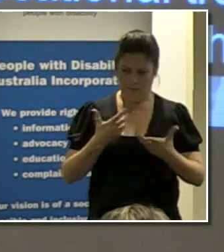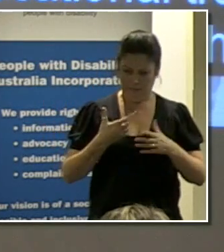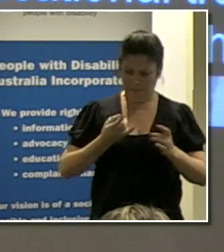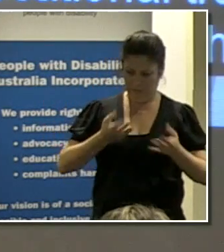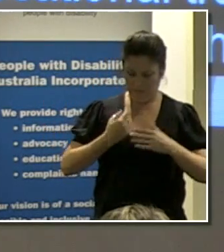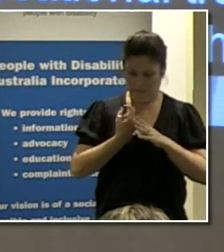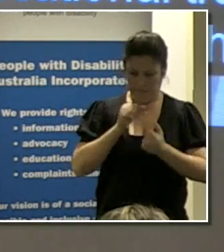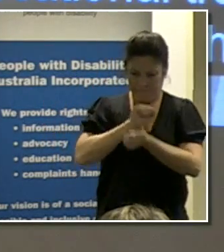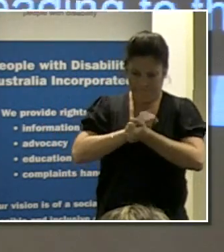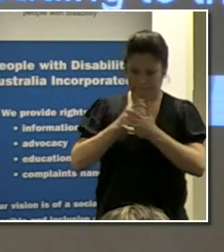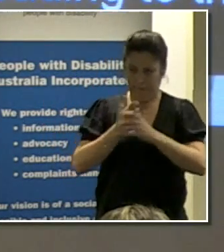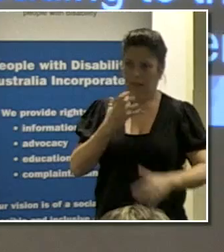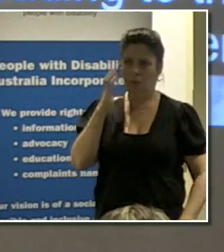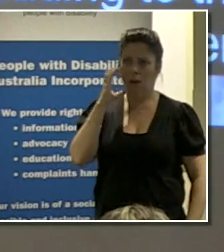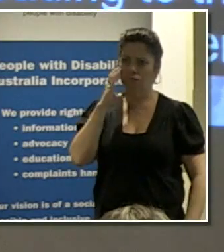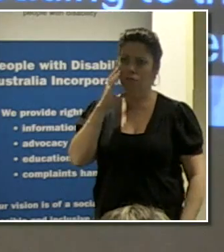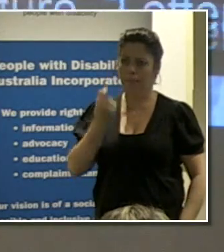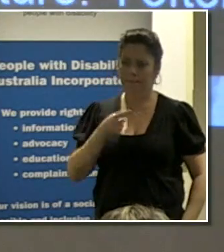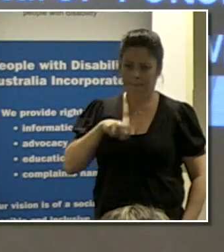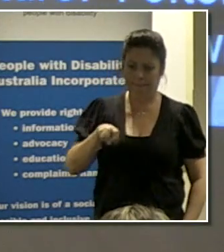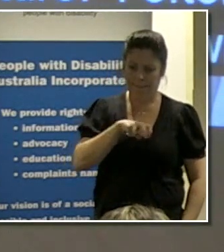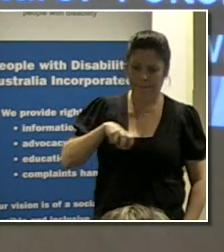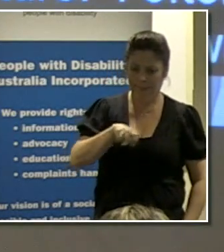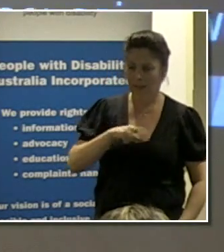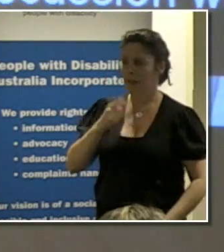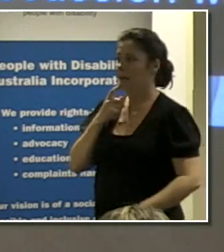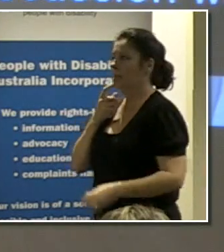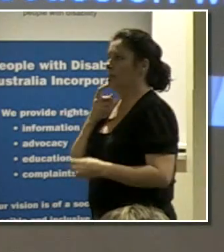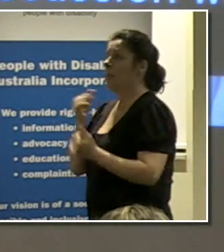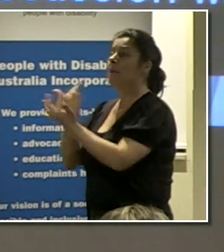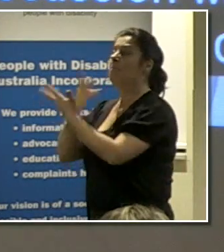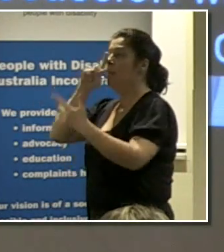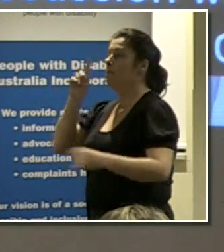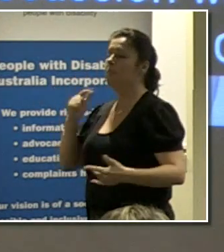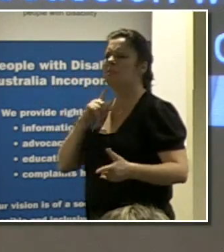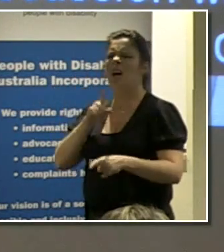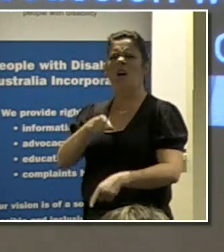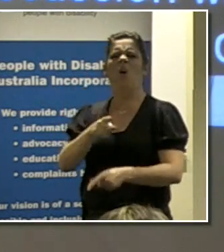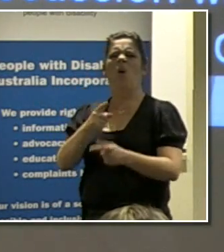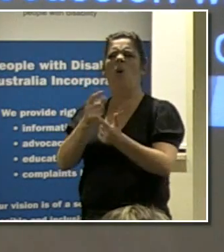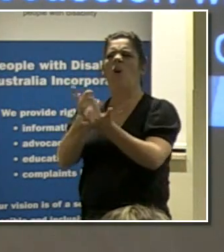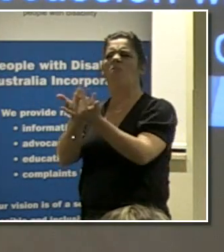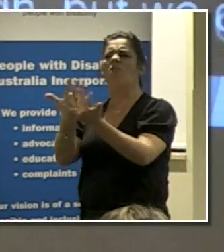this discussion with people who say, oh, but there's all those people you can't do anything with. You know, you just can't do anything with them.